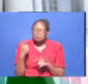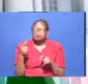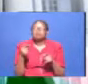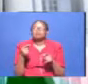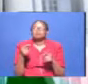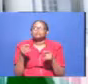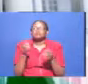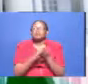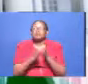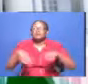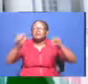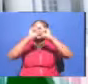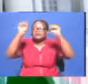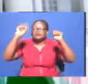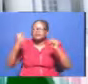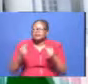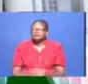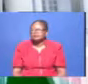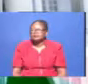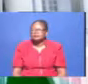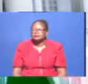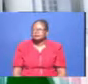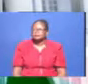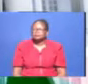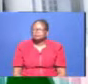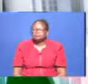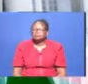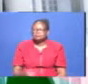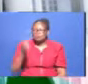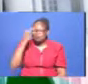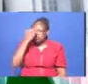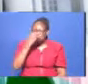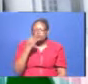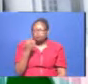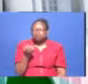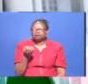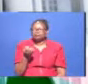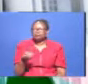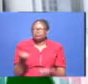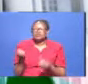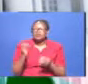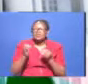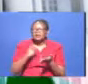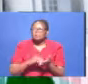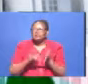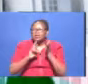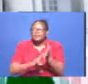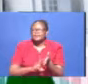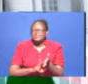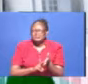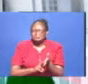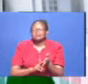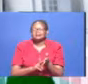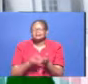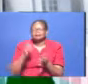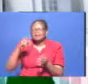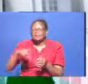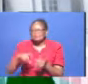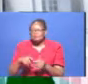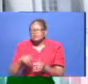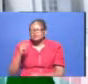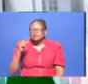Kenya. Karua earned her third term to represent Gishogo in parliament, a seat she would once again retain in the 2007